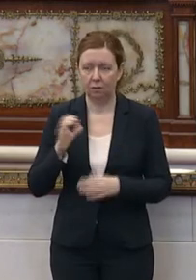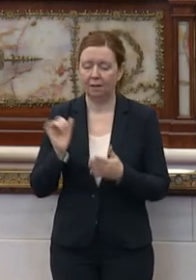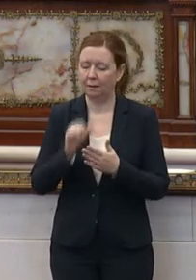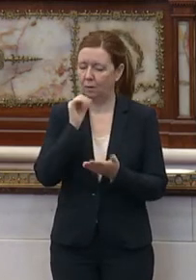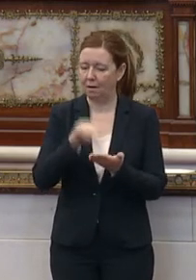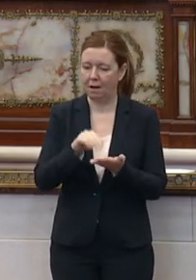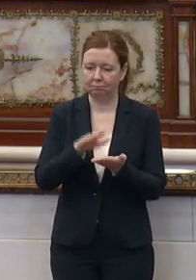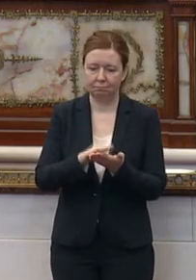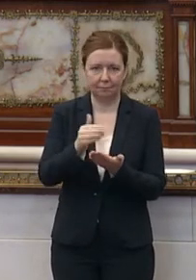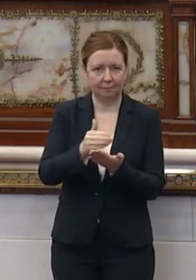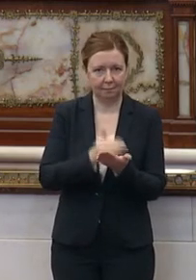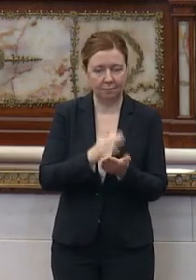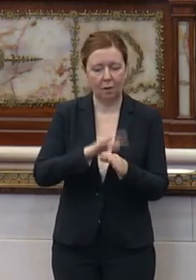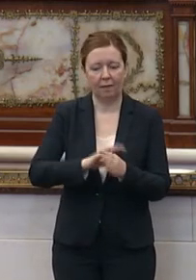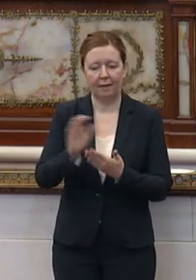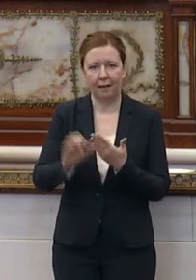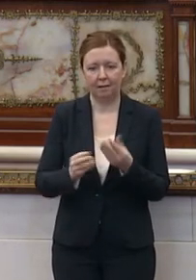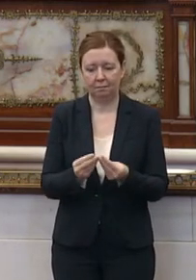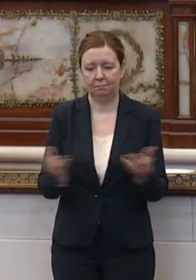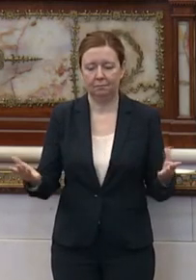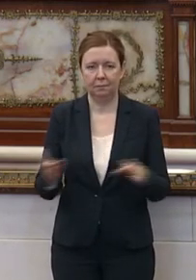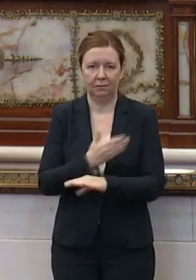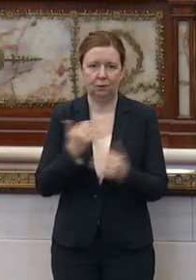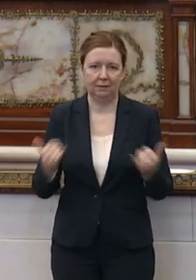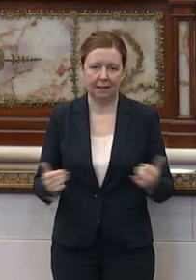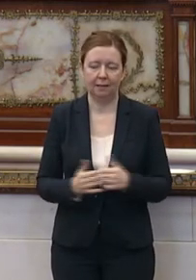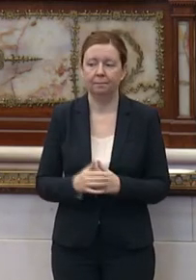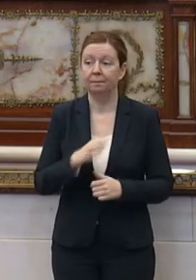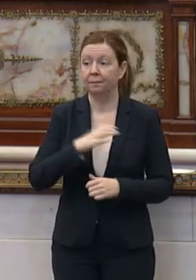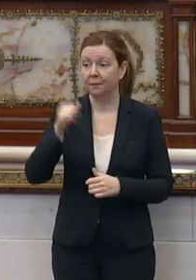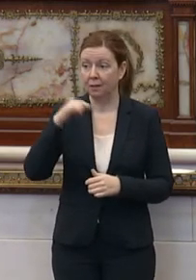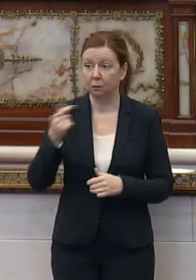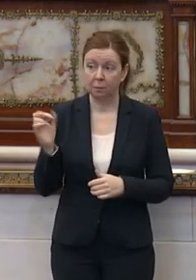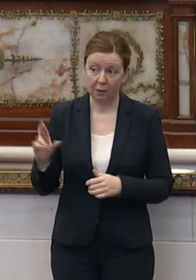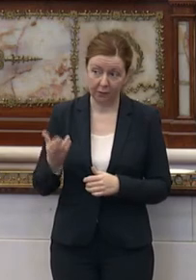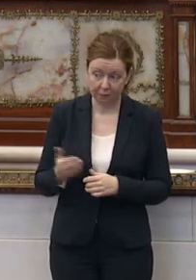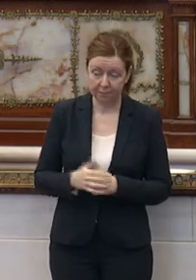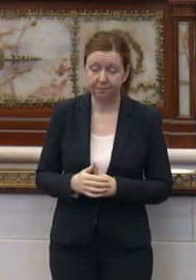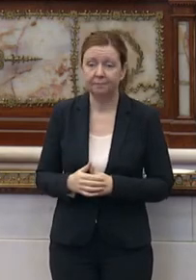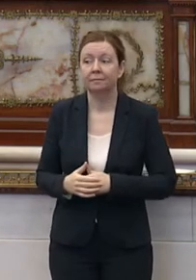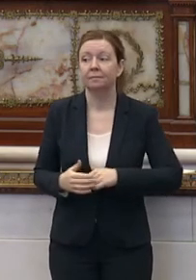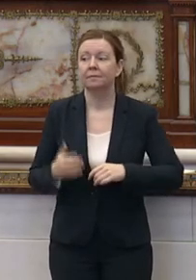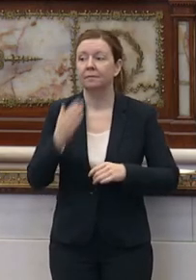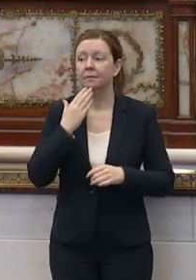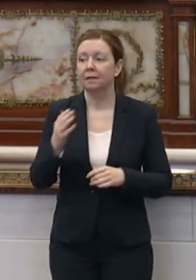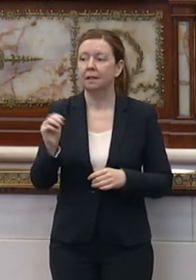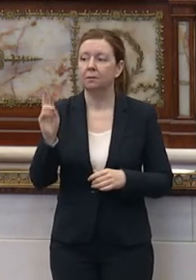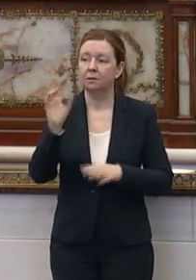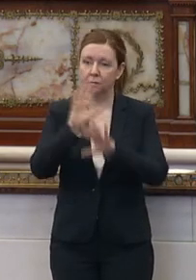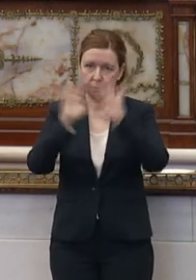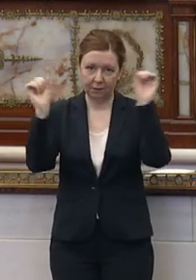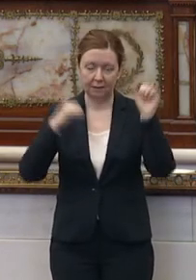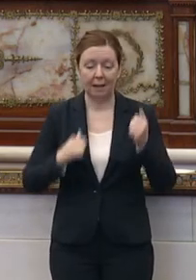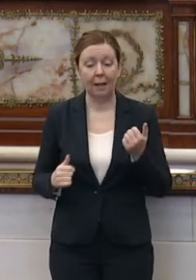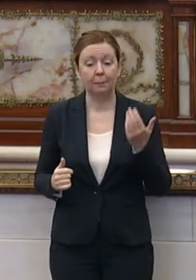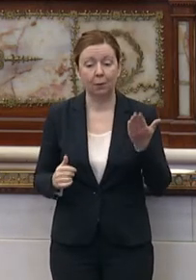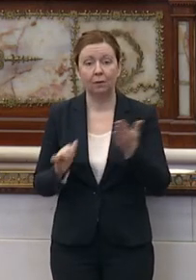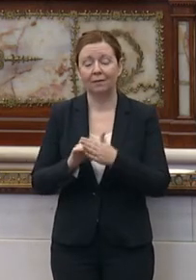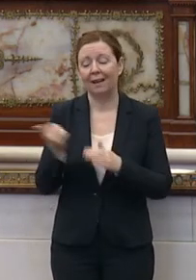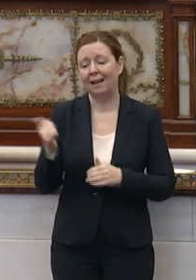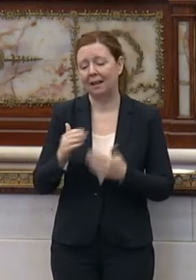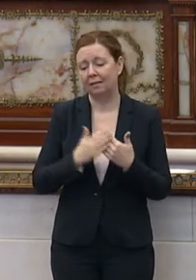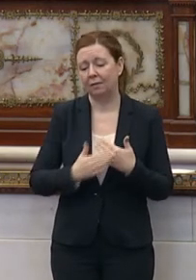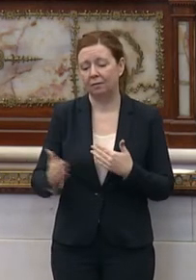that were not listed on the calendar circulated prior to today's session. Councilwoman Parker. Thank you, Mr. President. I move that any